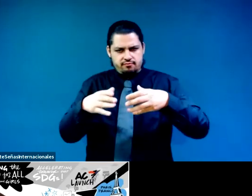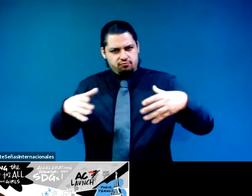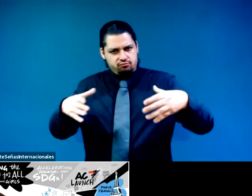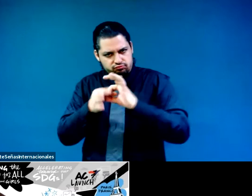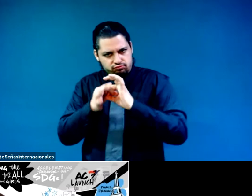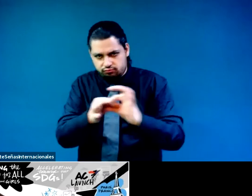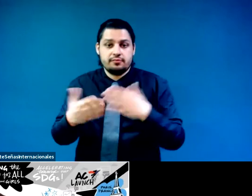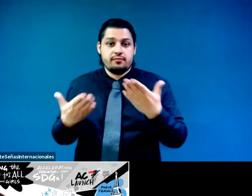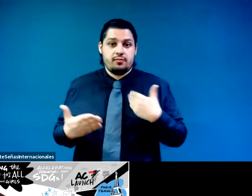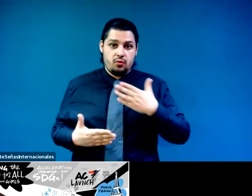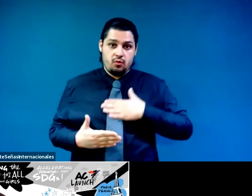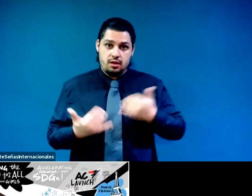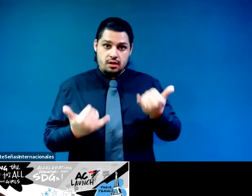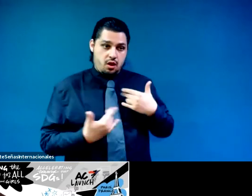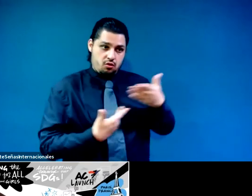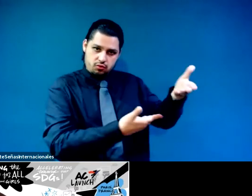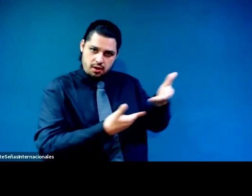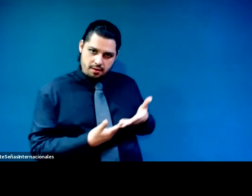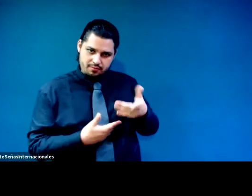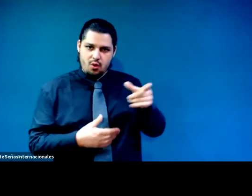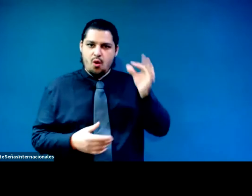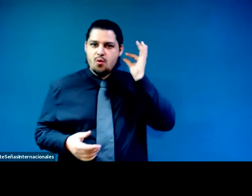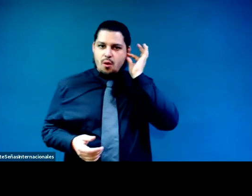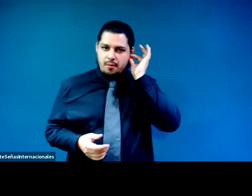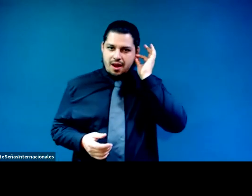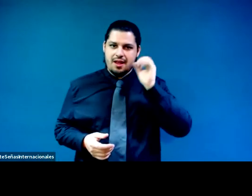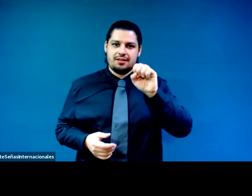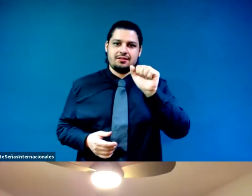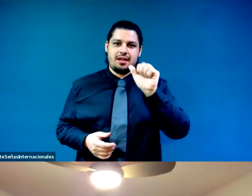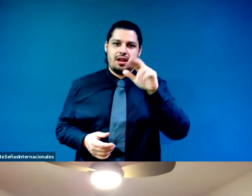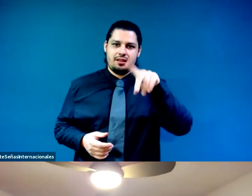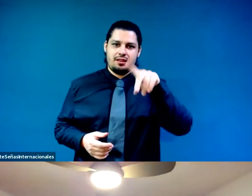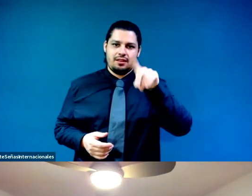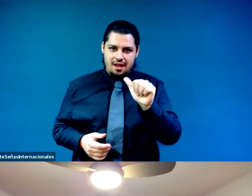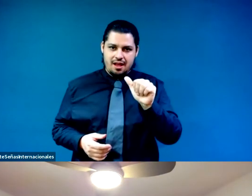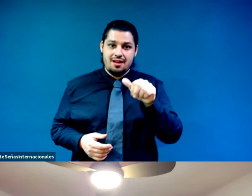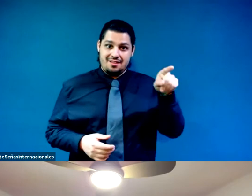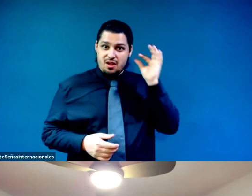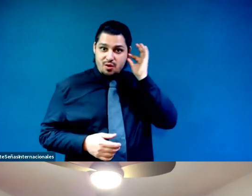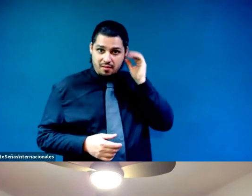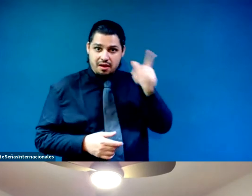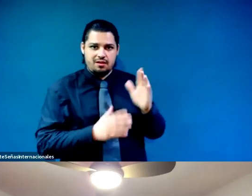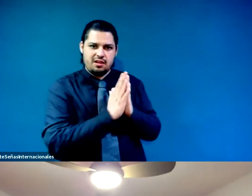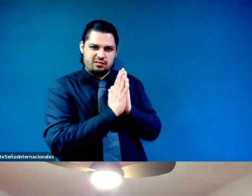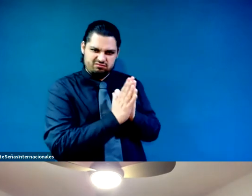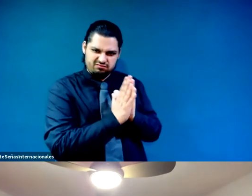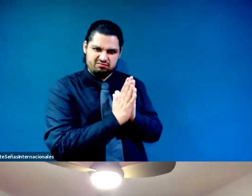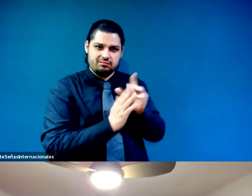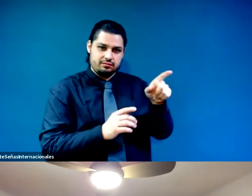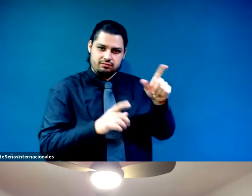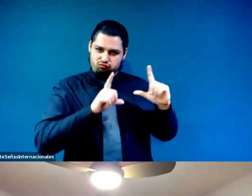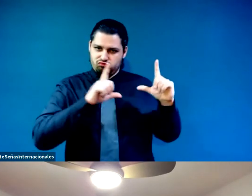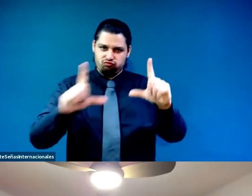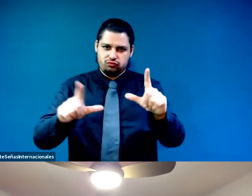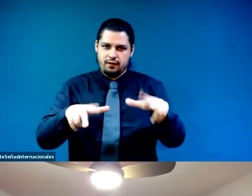stage. Please turn on your video, Sarah, and you have the floor. Thank you. Thank you